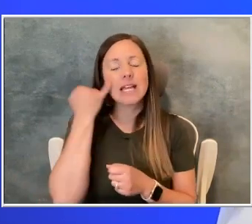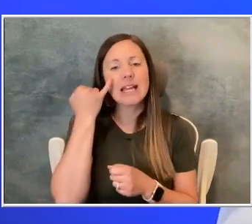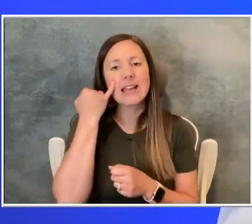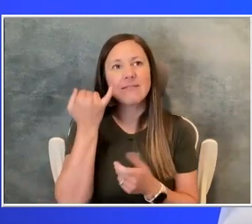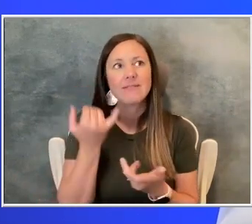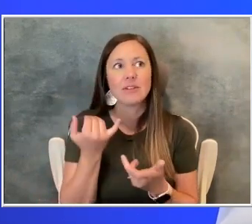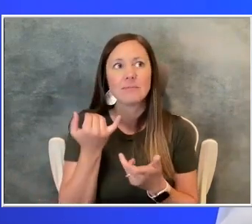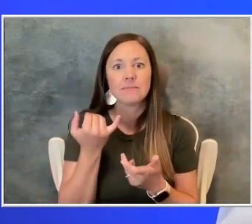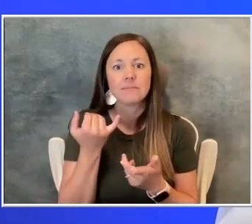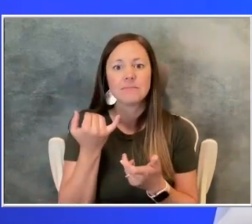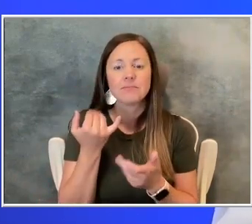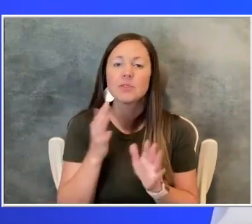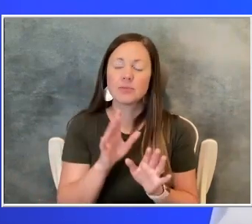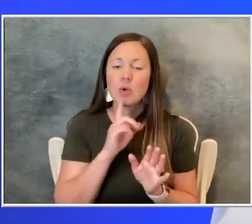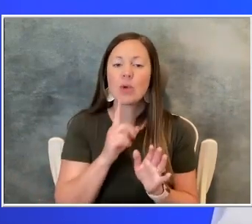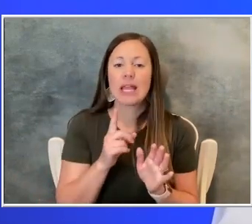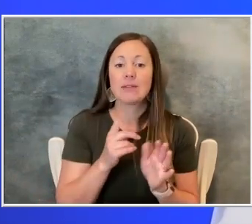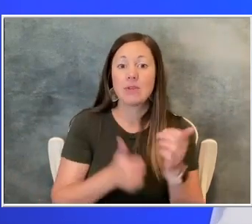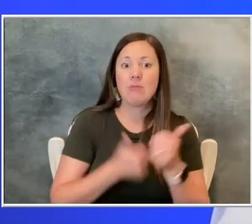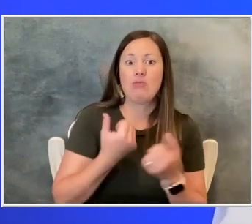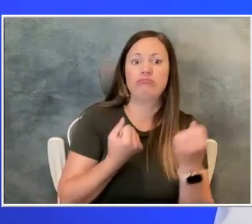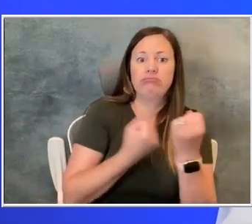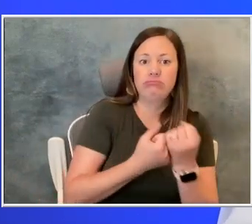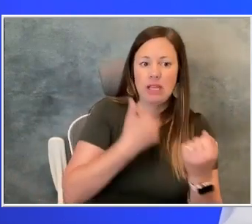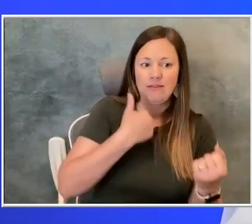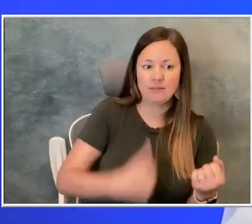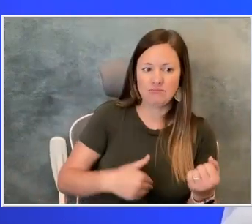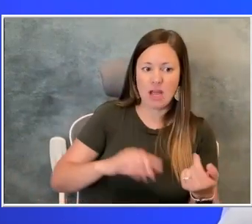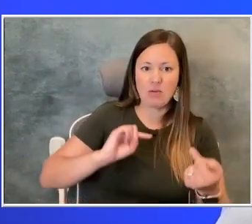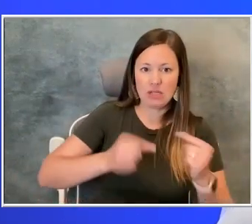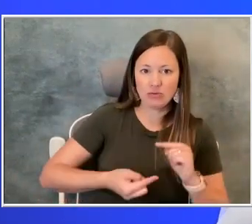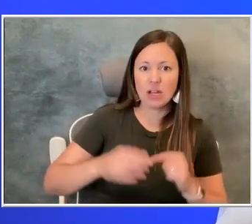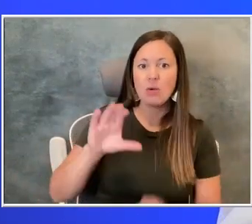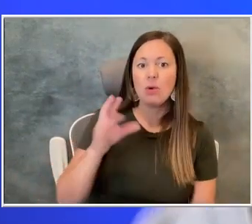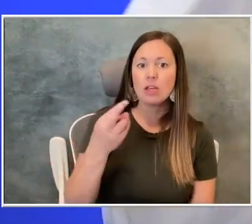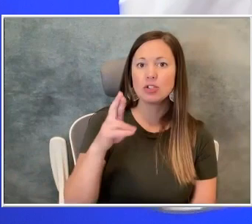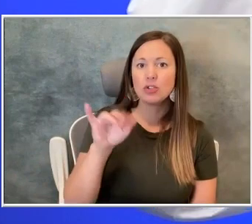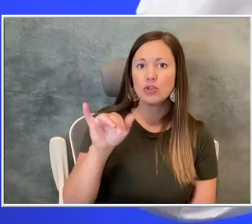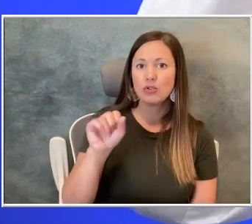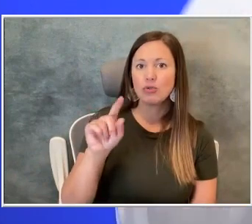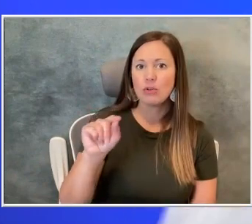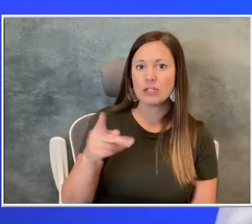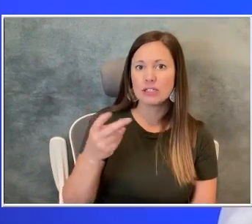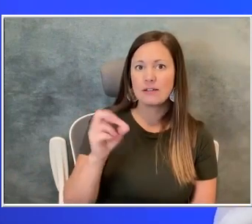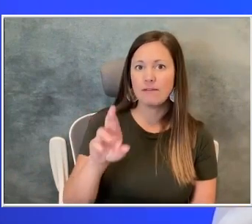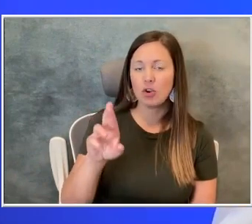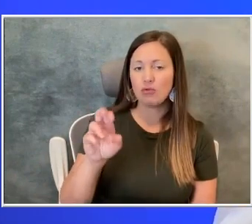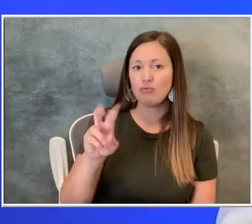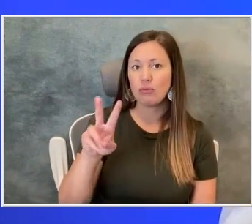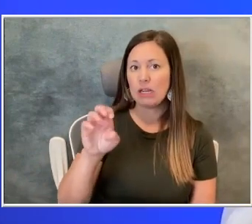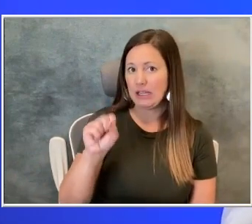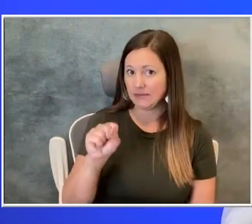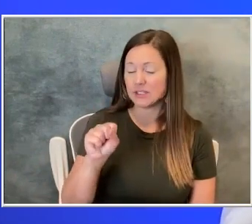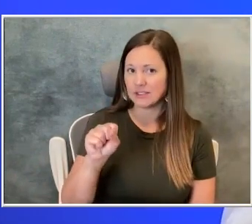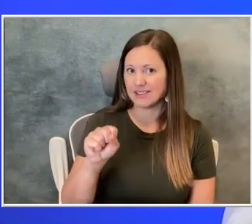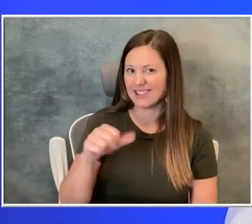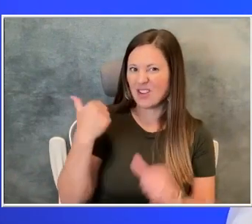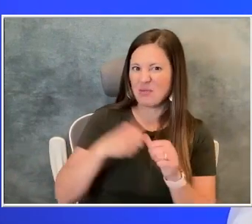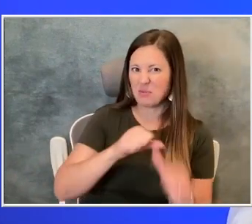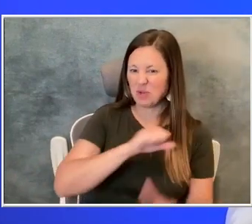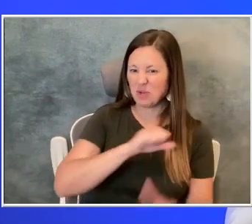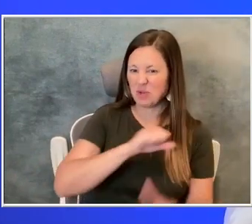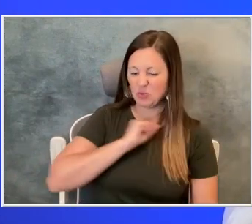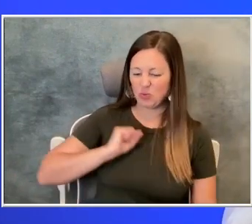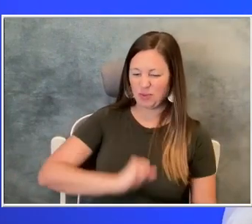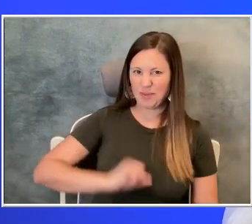the biggest advocate of spinal cord injury was Christopher Reeves, who was Superman, and he had a very high spinal cord injury